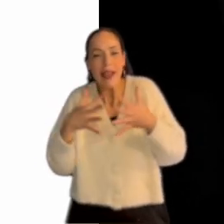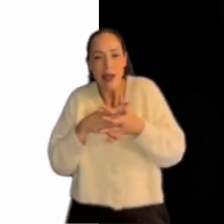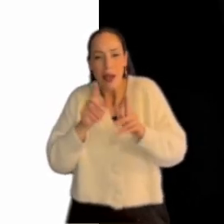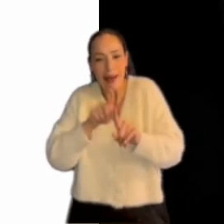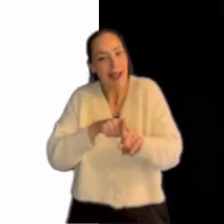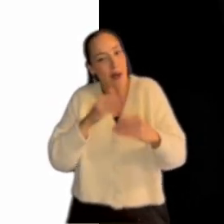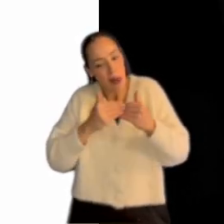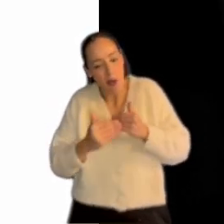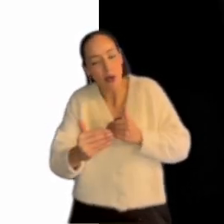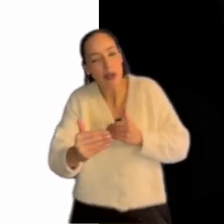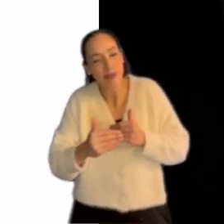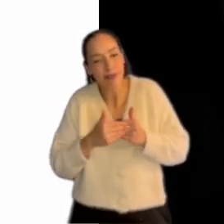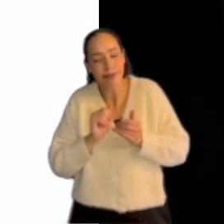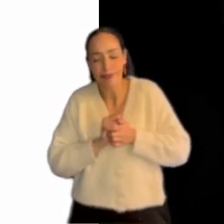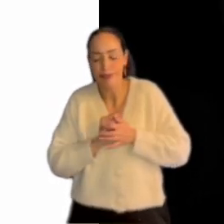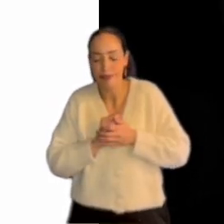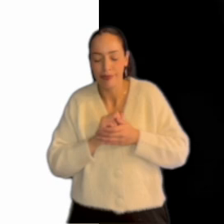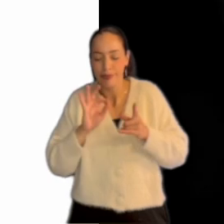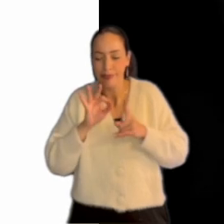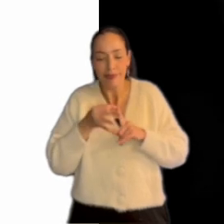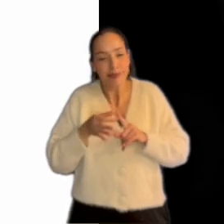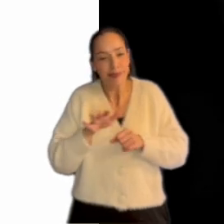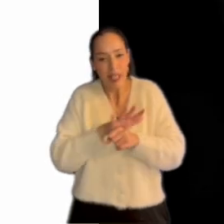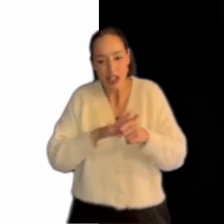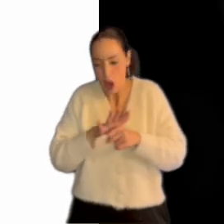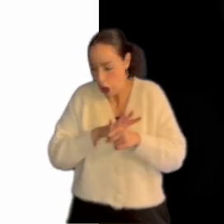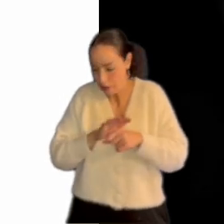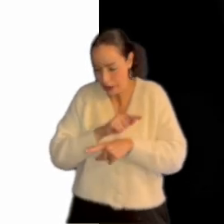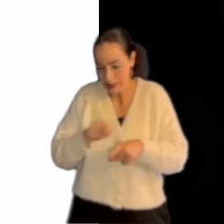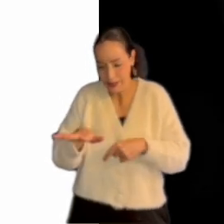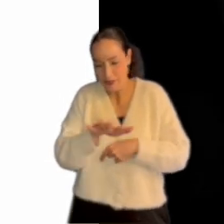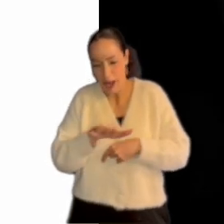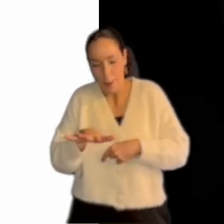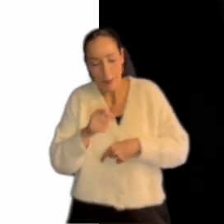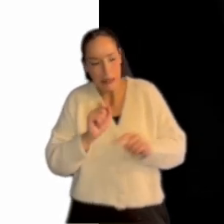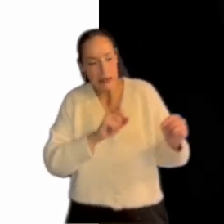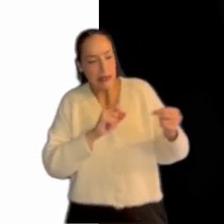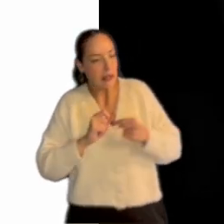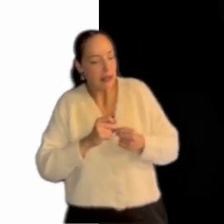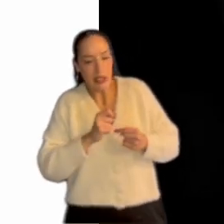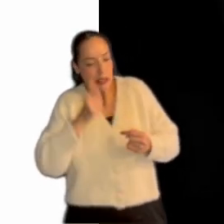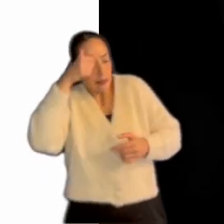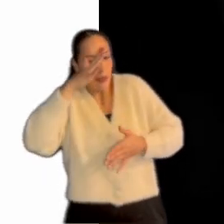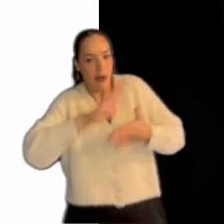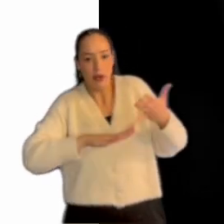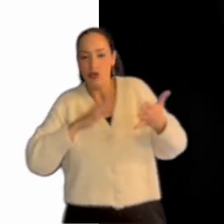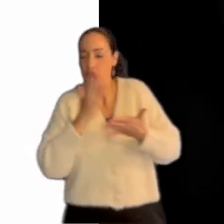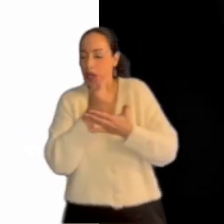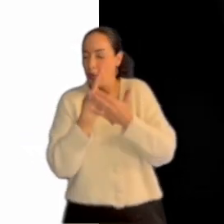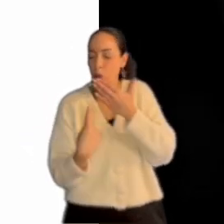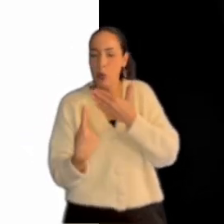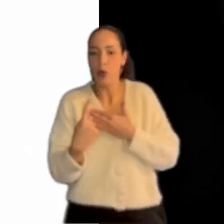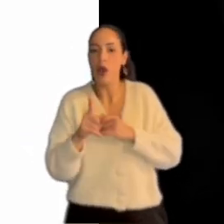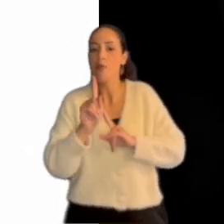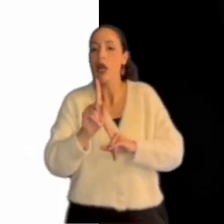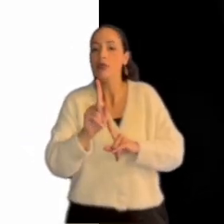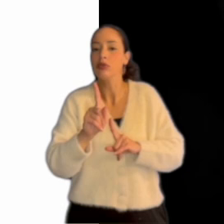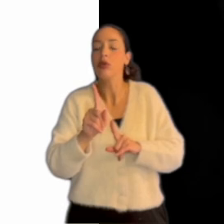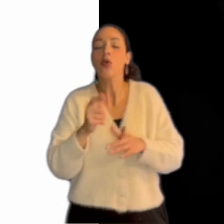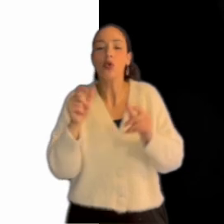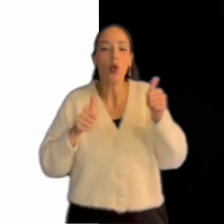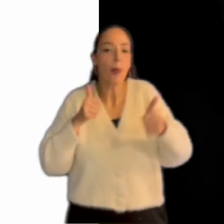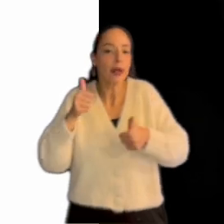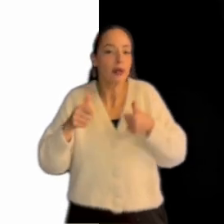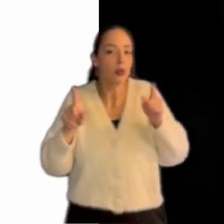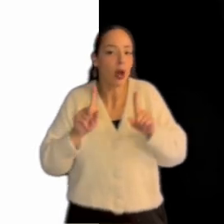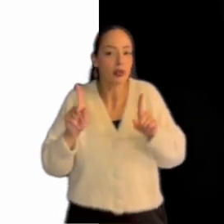The specific circumstances which these families faced were without a doubt exceptional. What is not unusual is the extent to which we're dependent